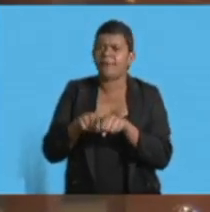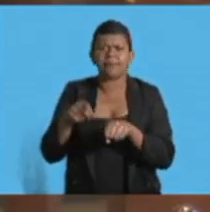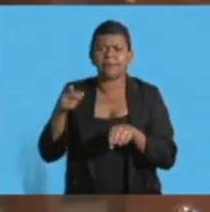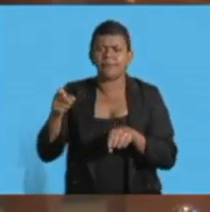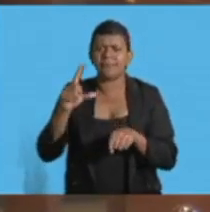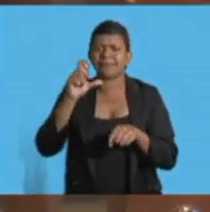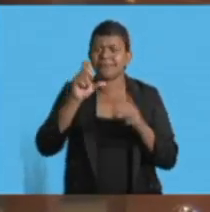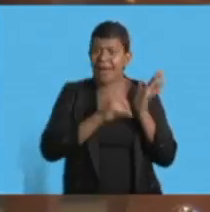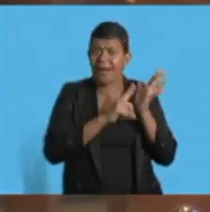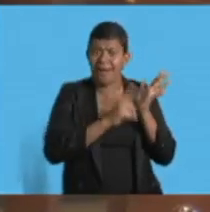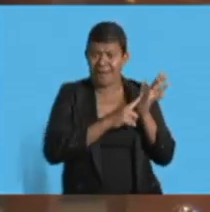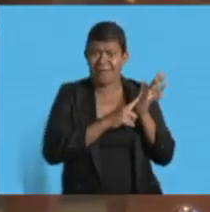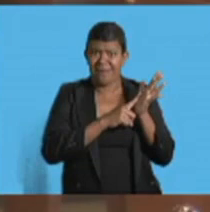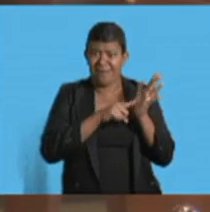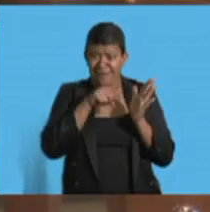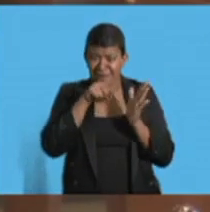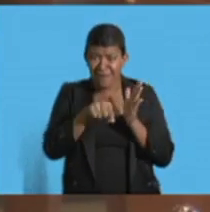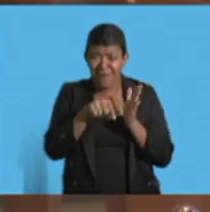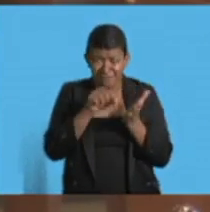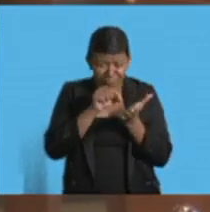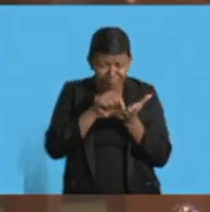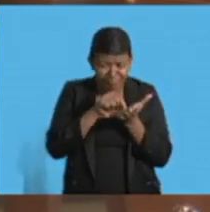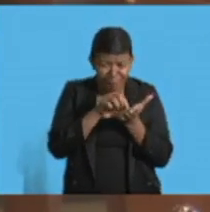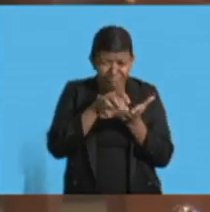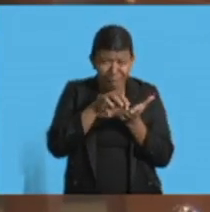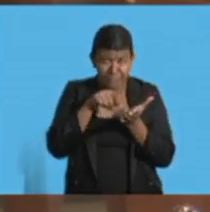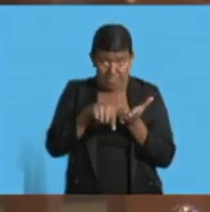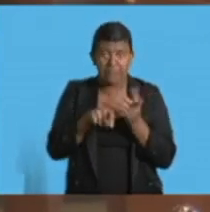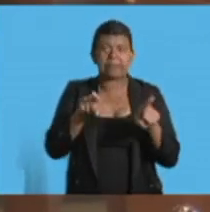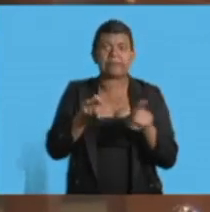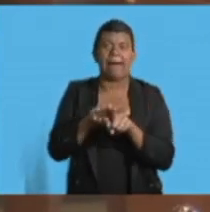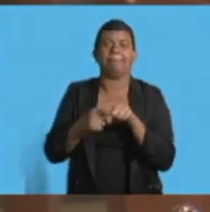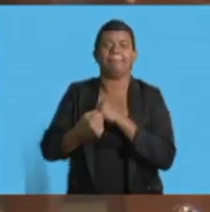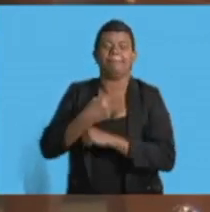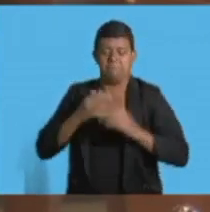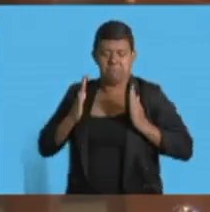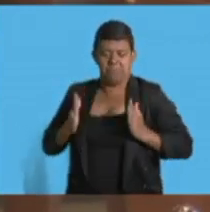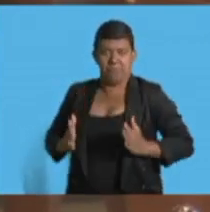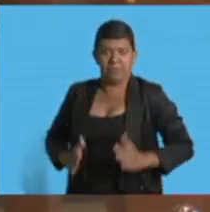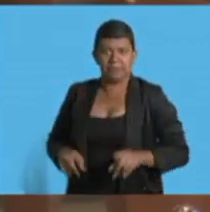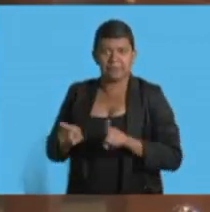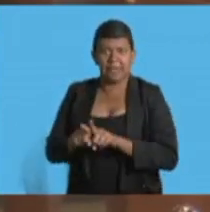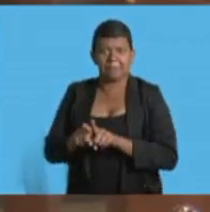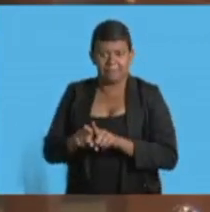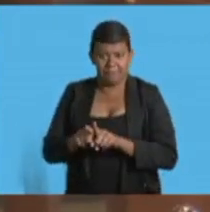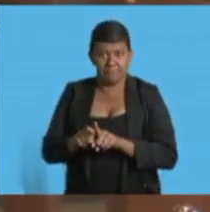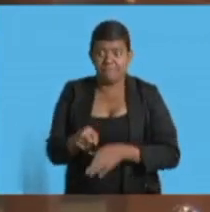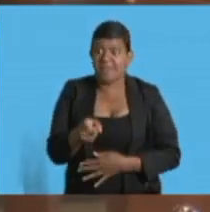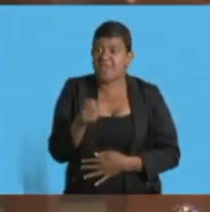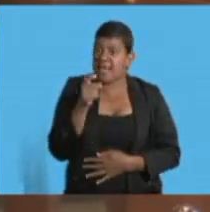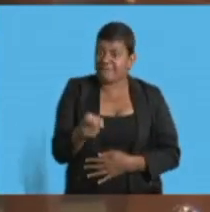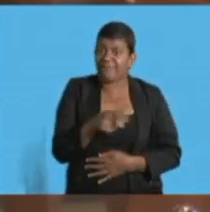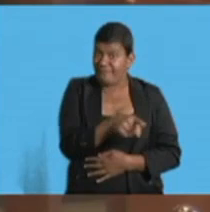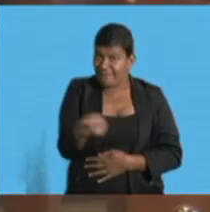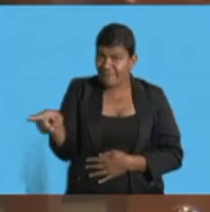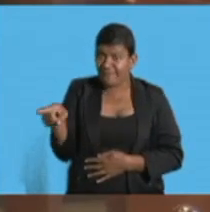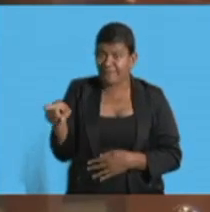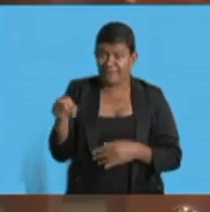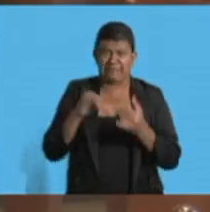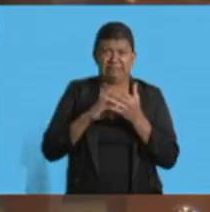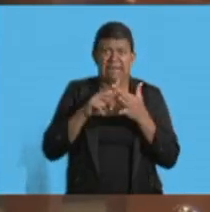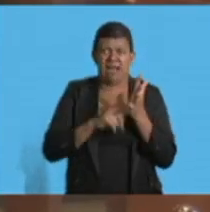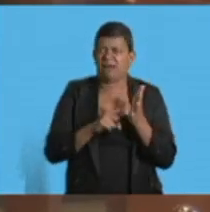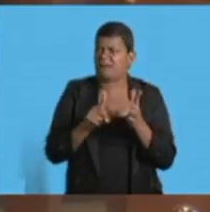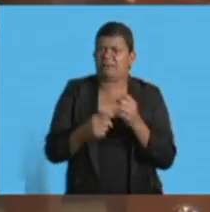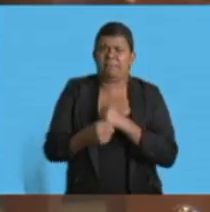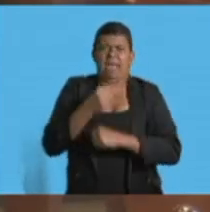body. If these cells are undernourished or become cancerous, the entire